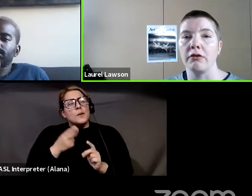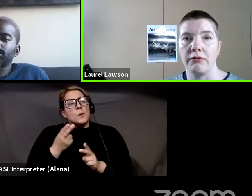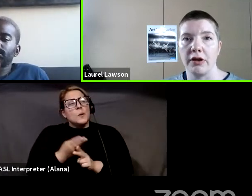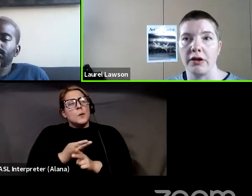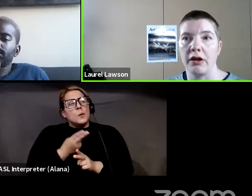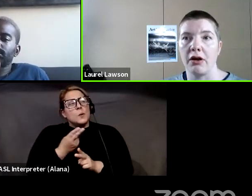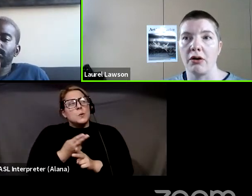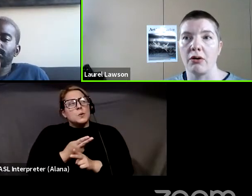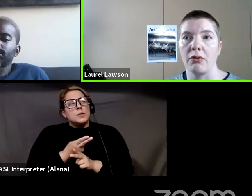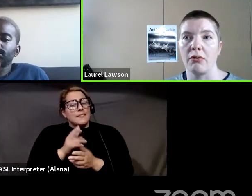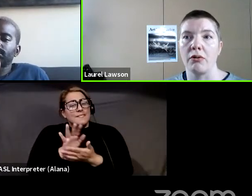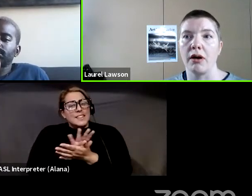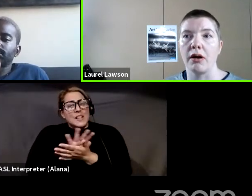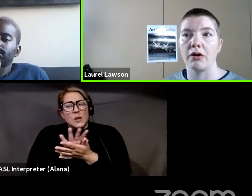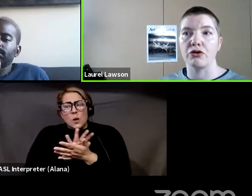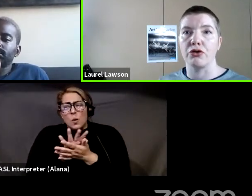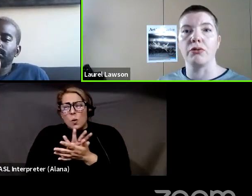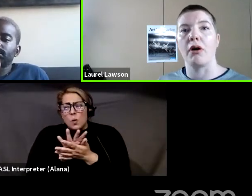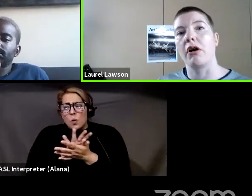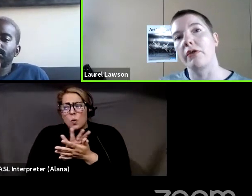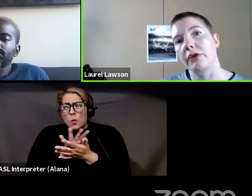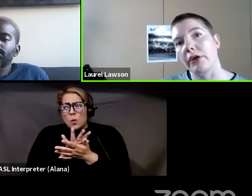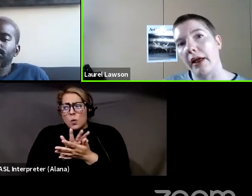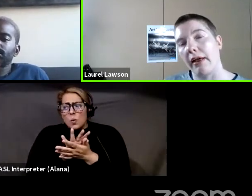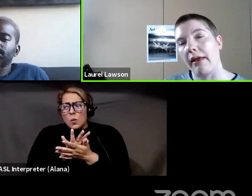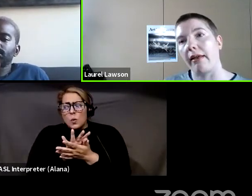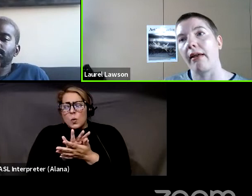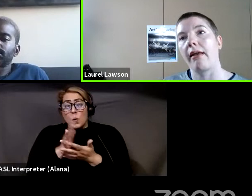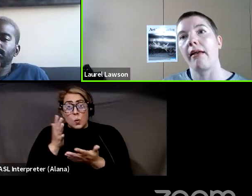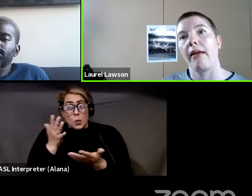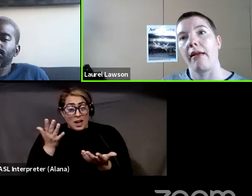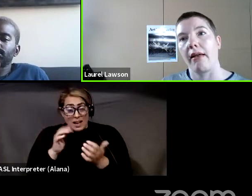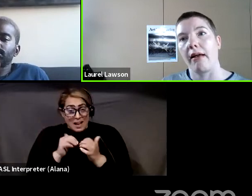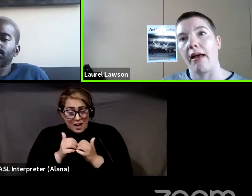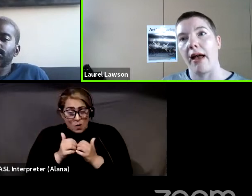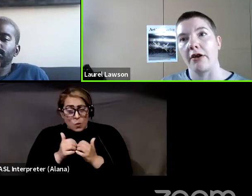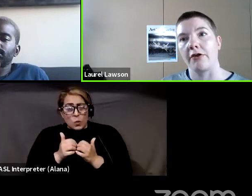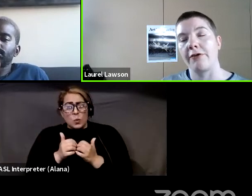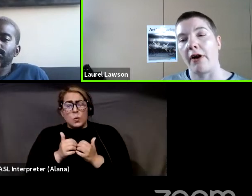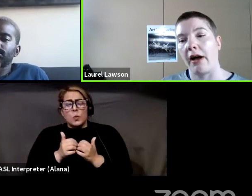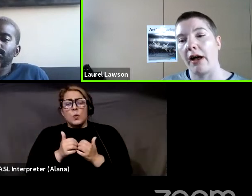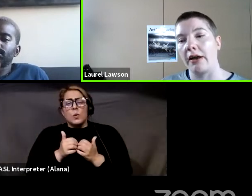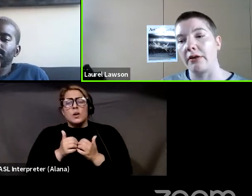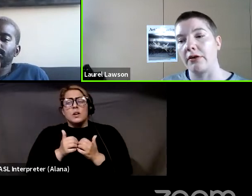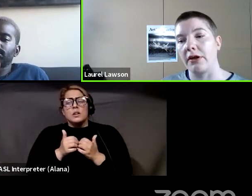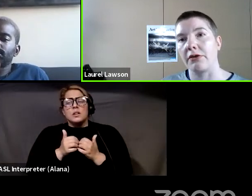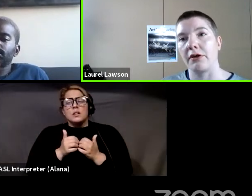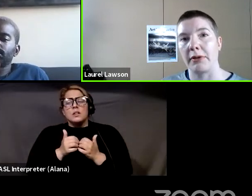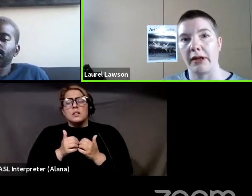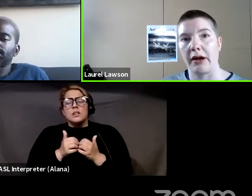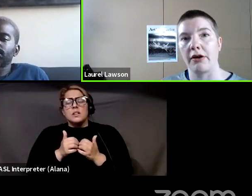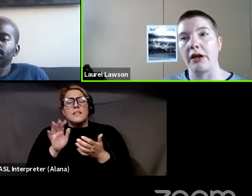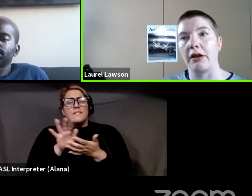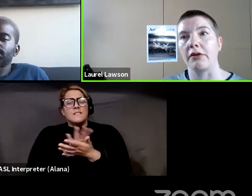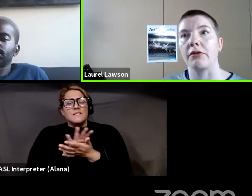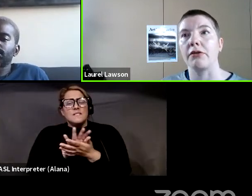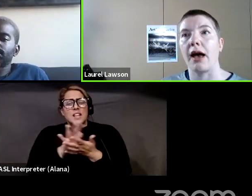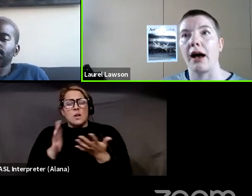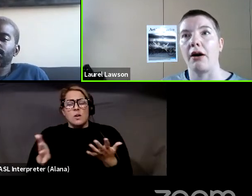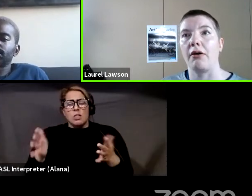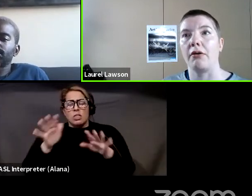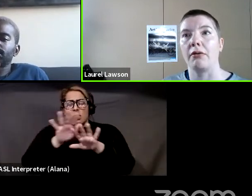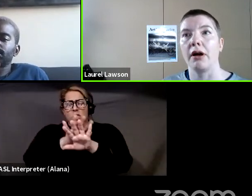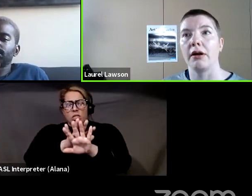using video to overlay and find the